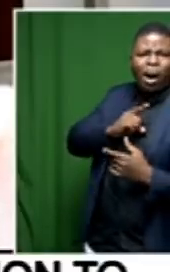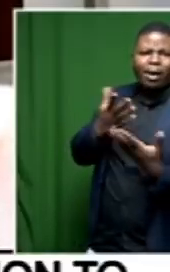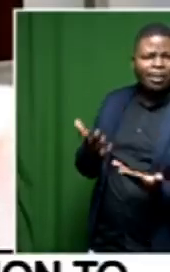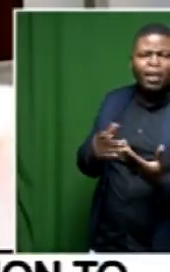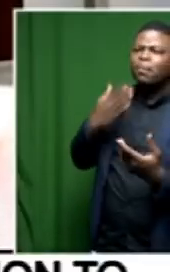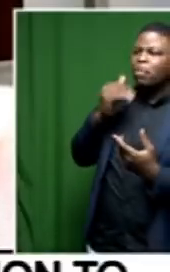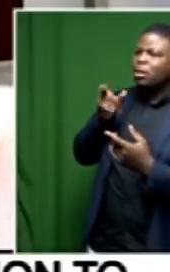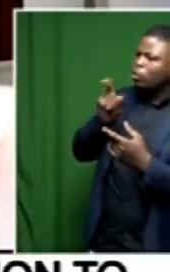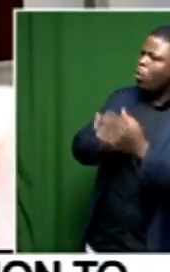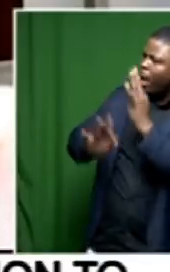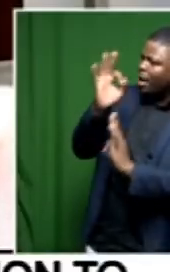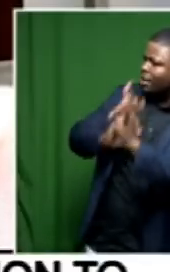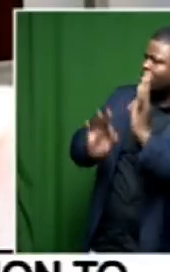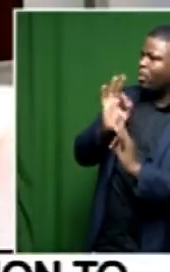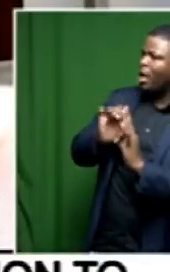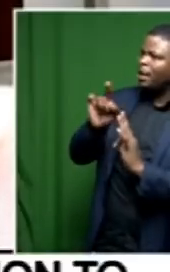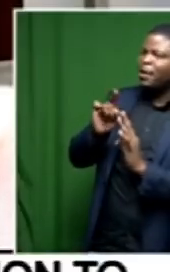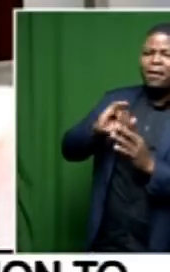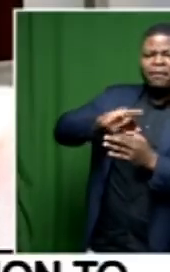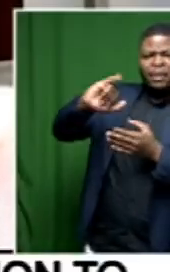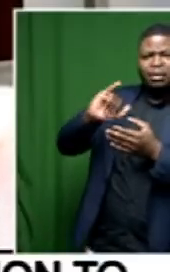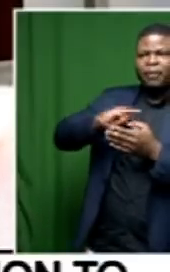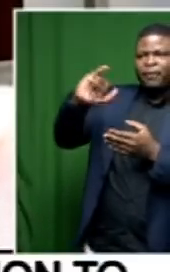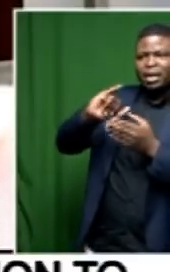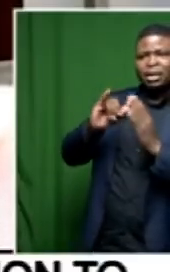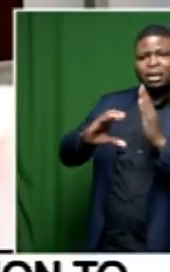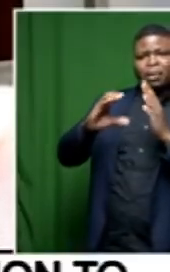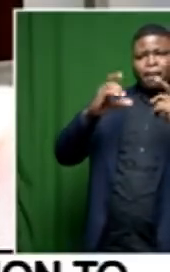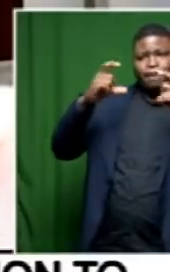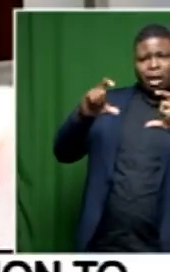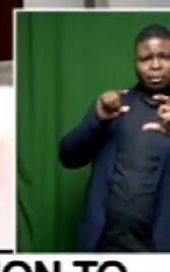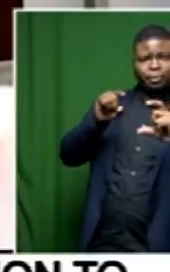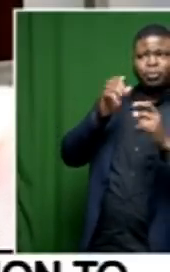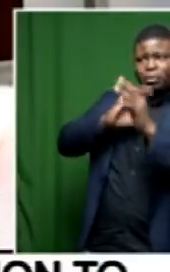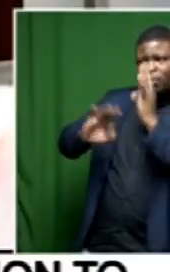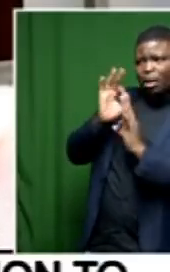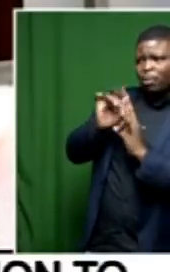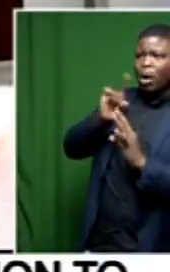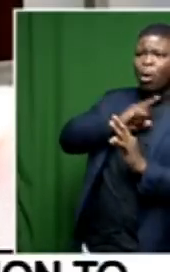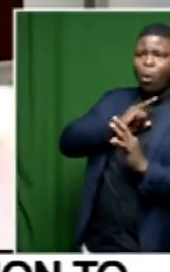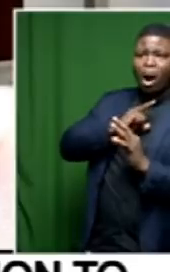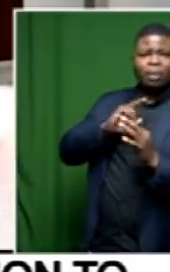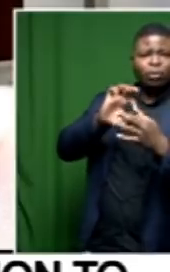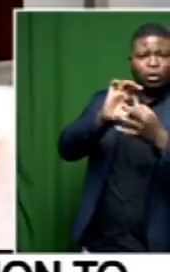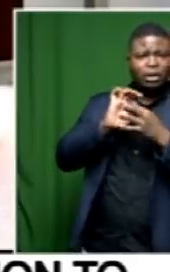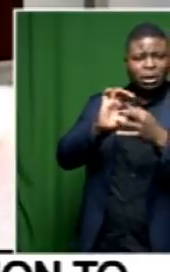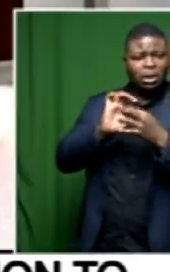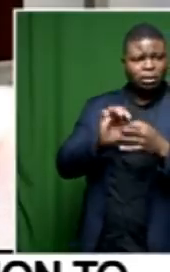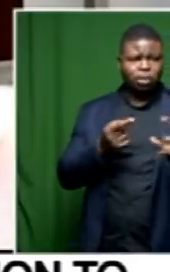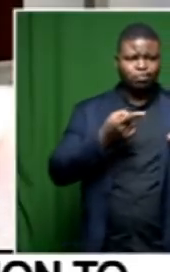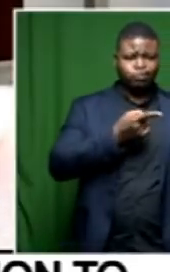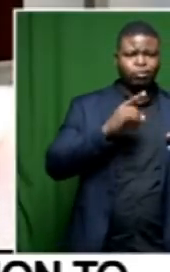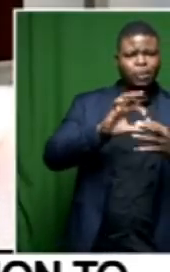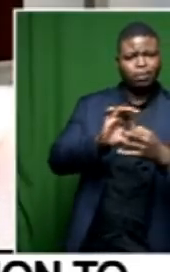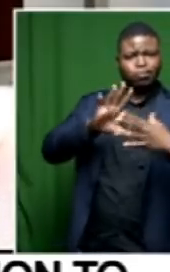walk us through it. The first part, for example, that dealt with the relationship between the former health minister and his son, and it